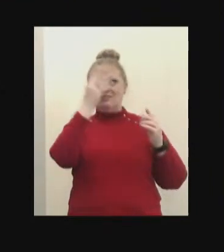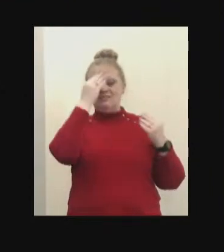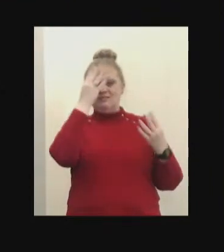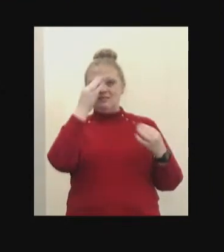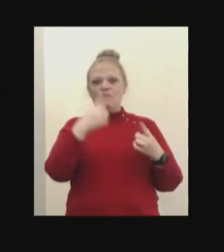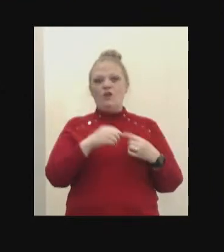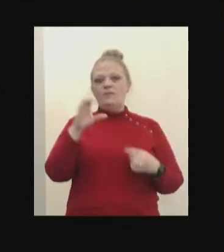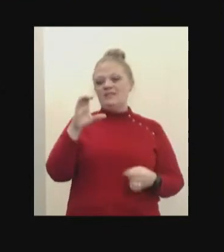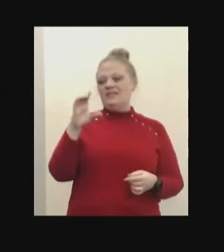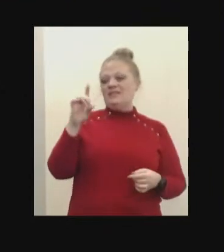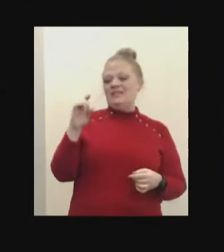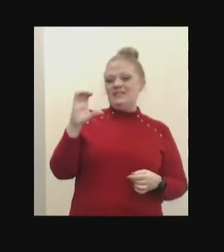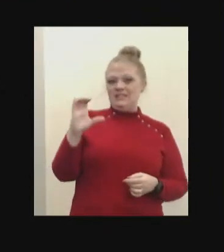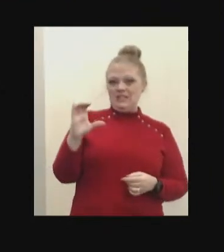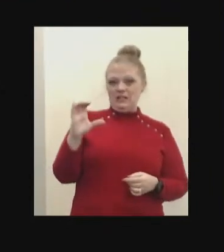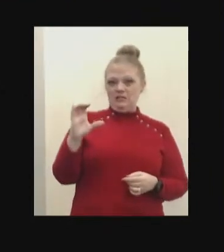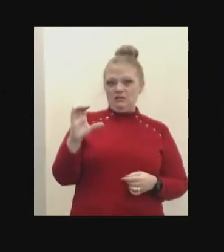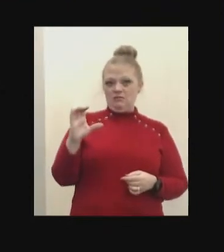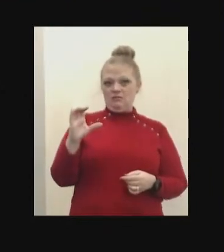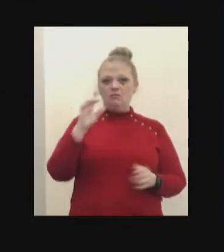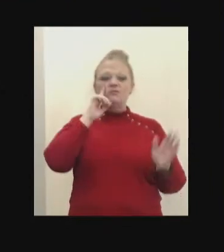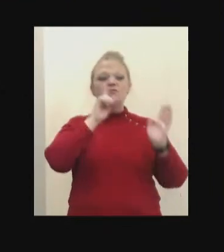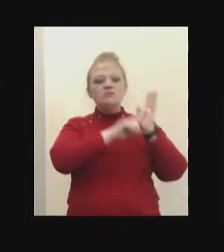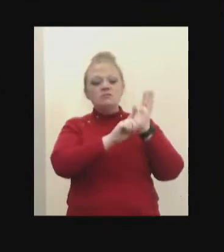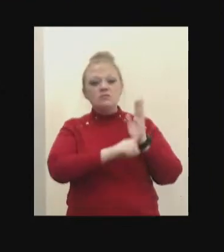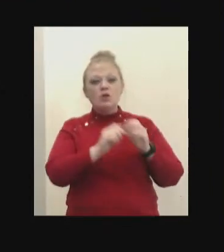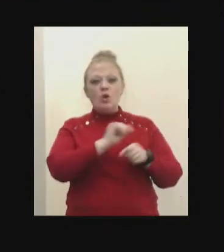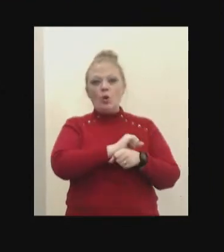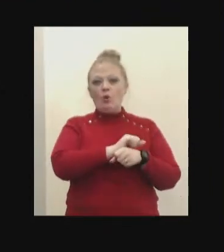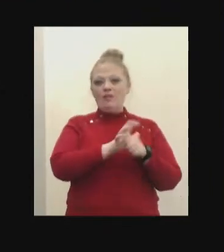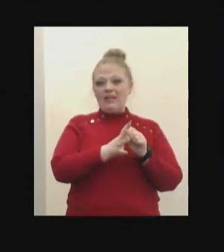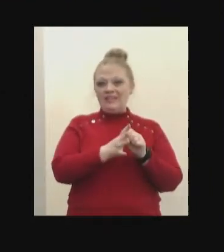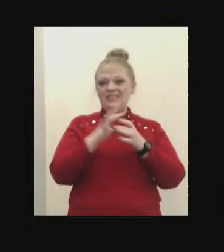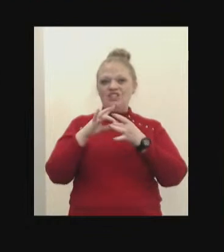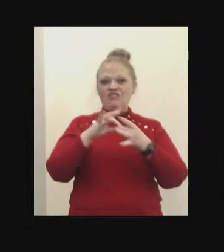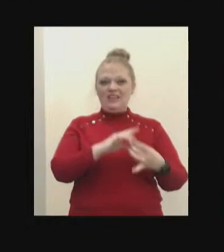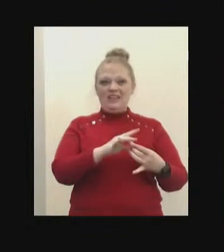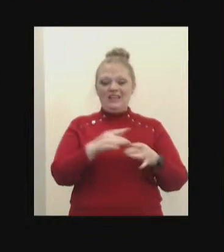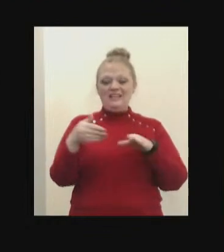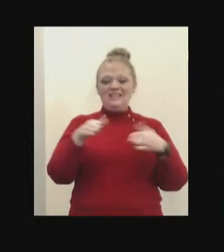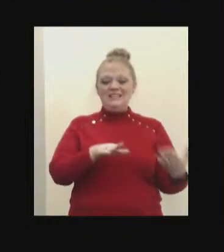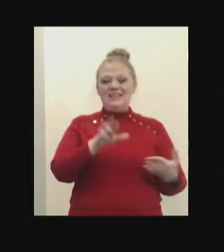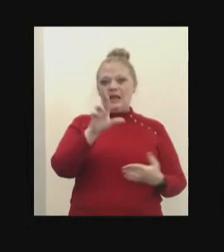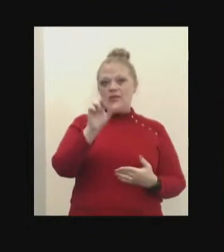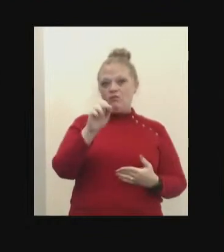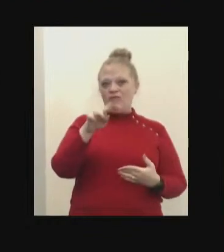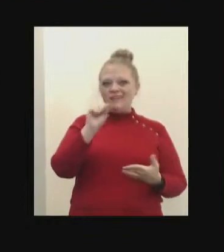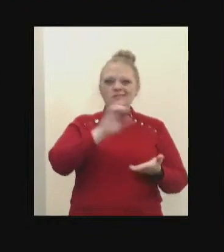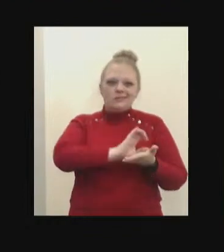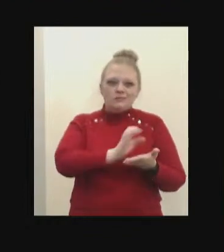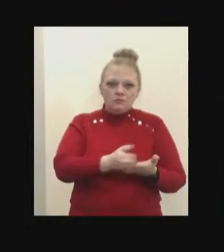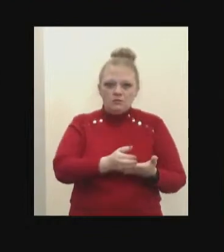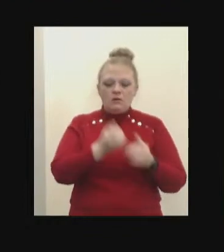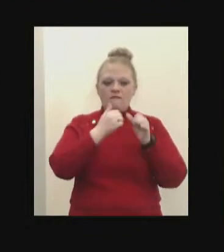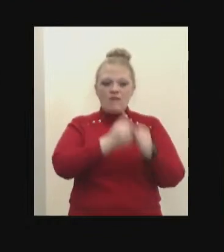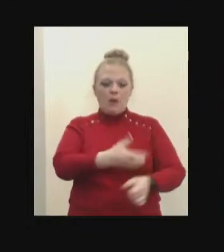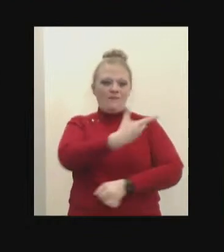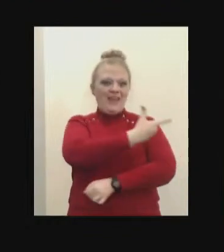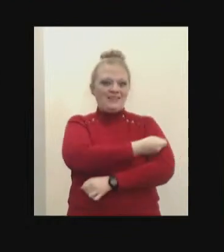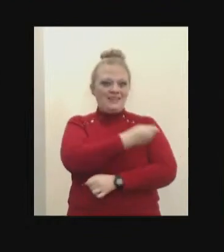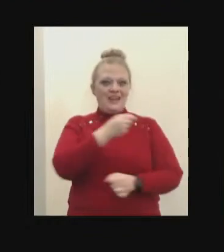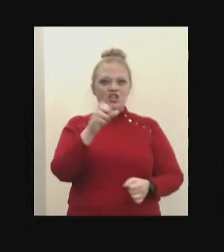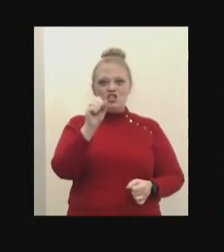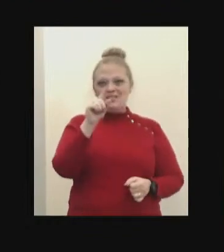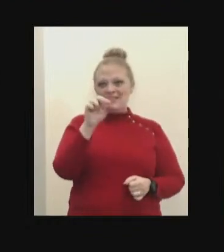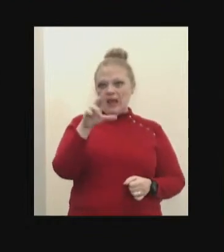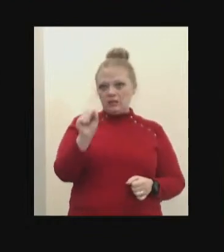Control and Prevention looking at COVID-19 related death rates by vaccination status, where the